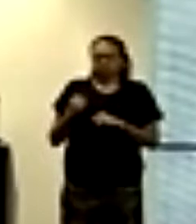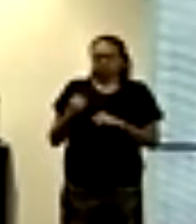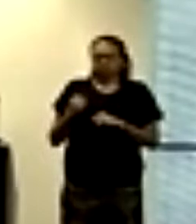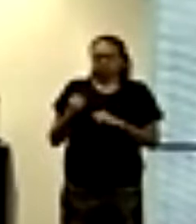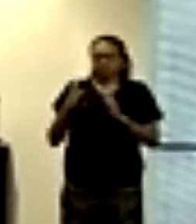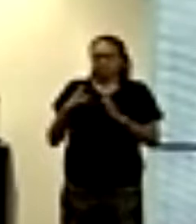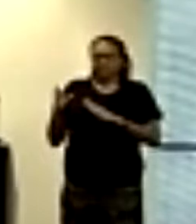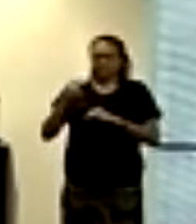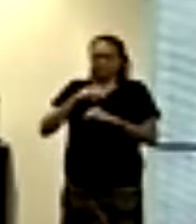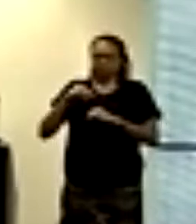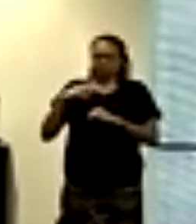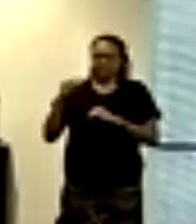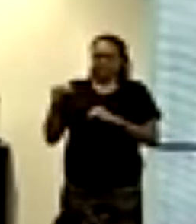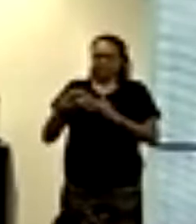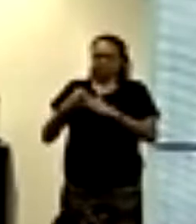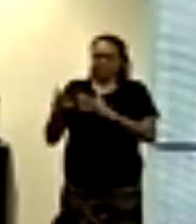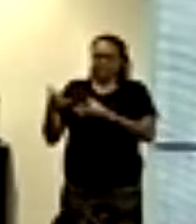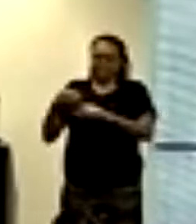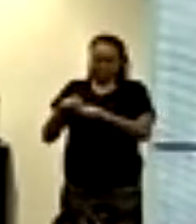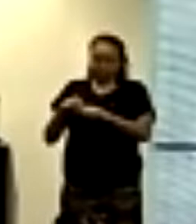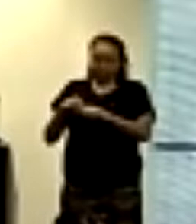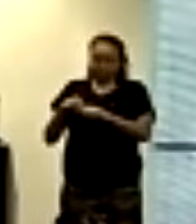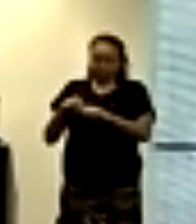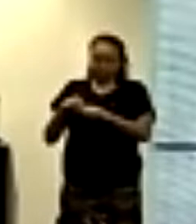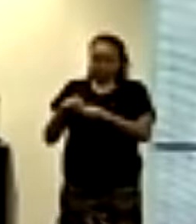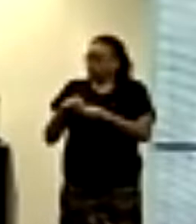planning, membership, and community engagement is